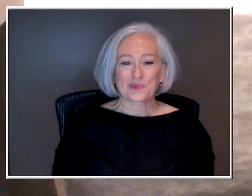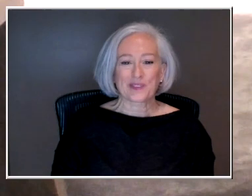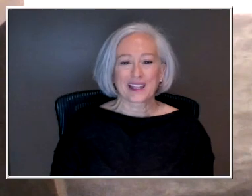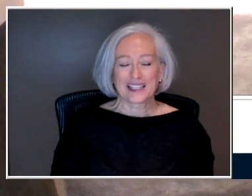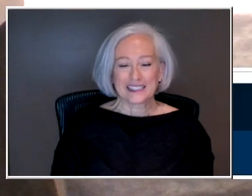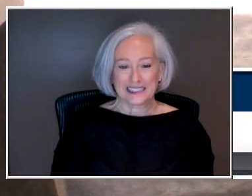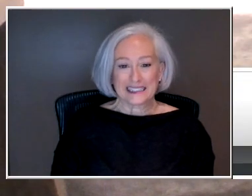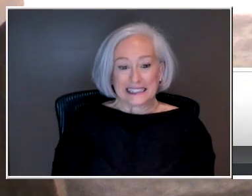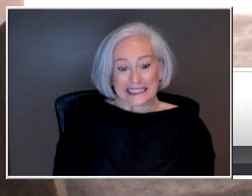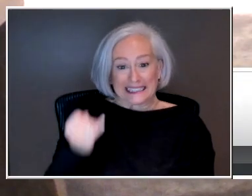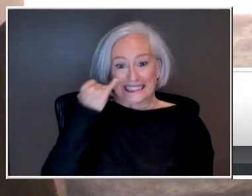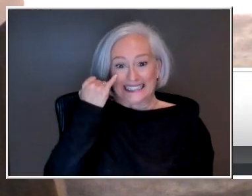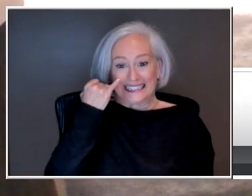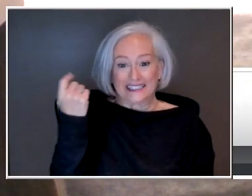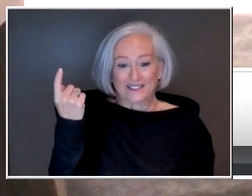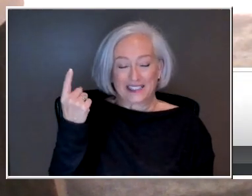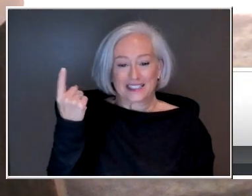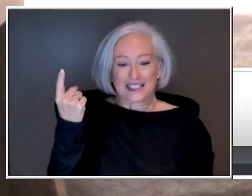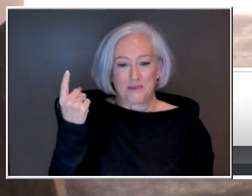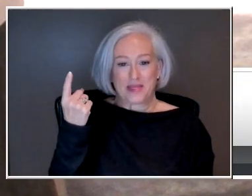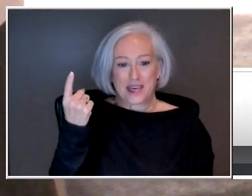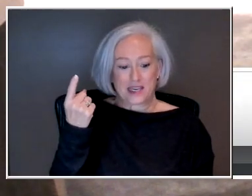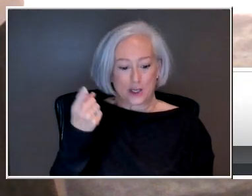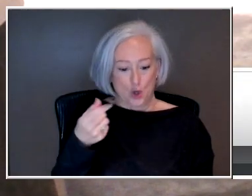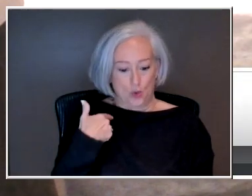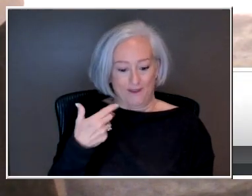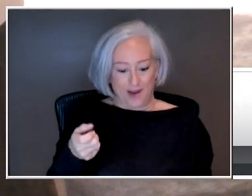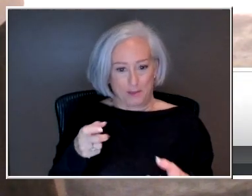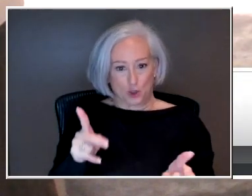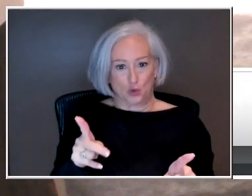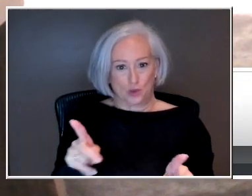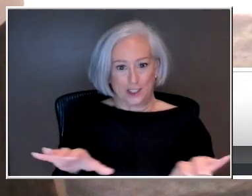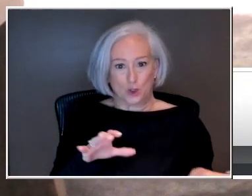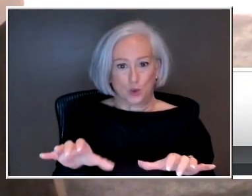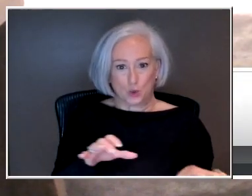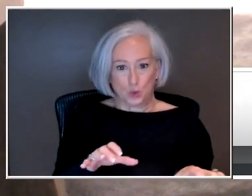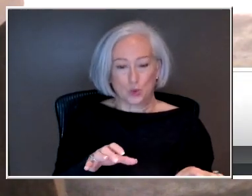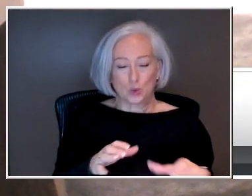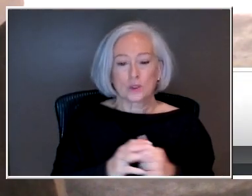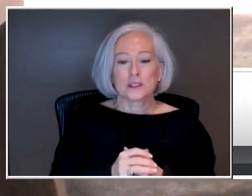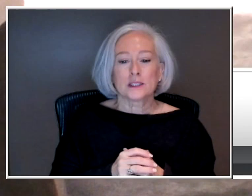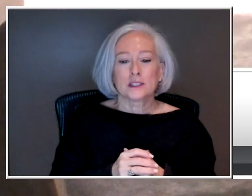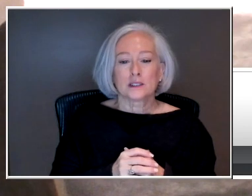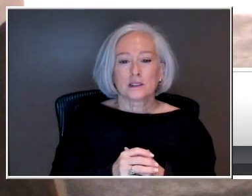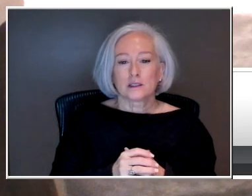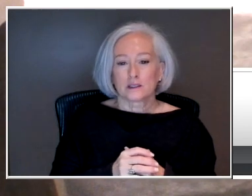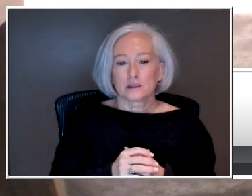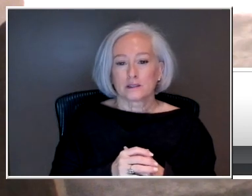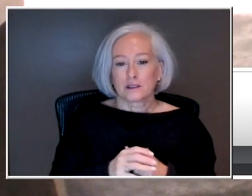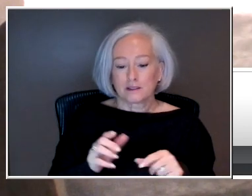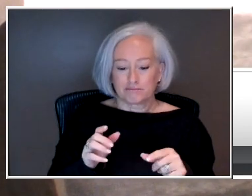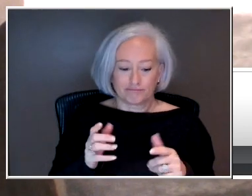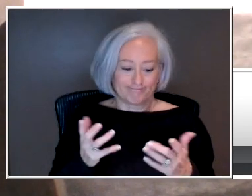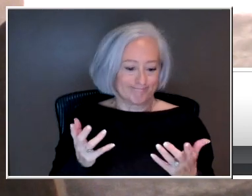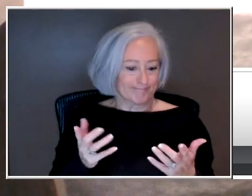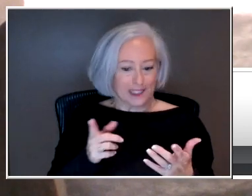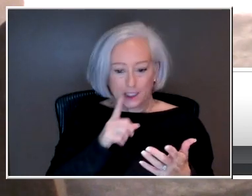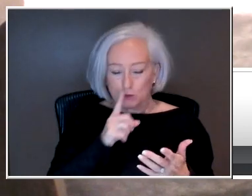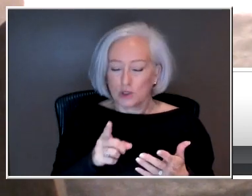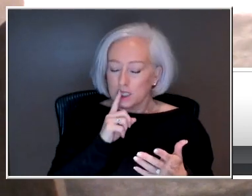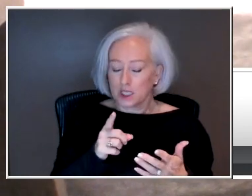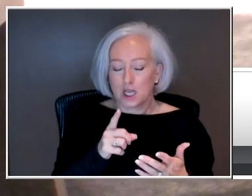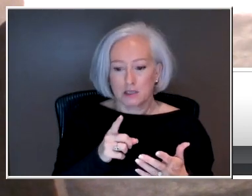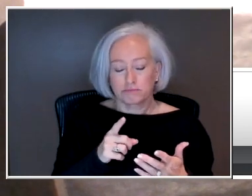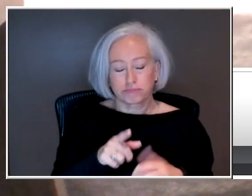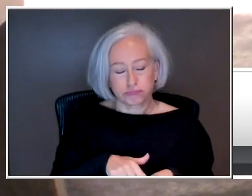If it is something that you have the opportunity to do, while it's a very rigorous process, it